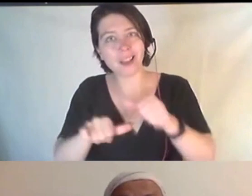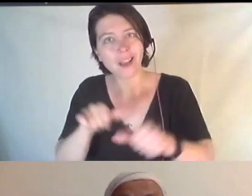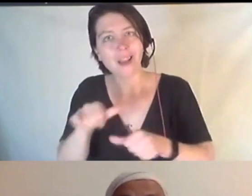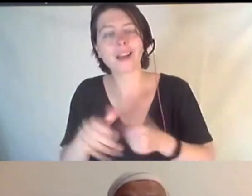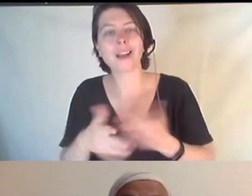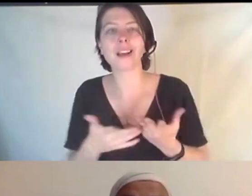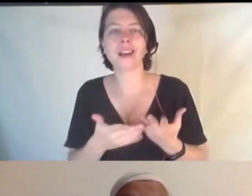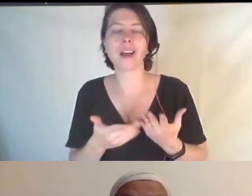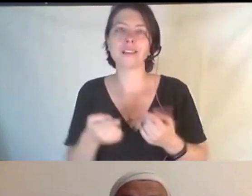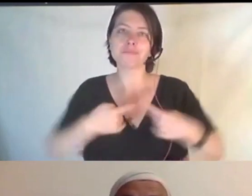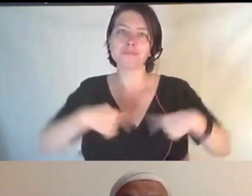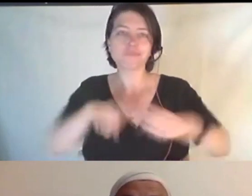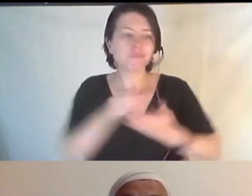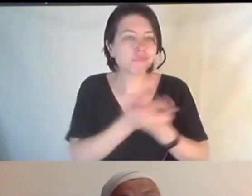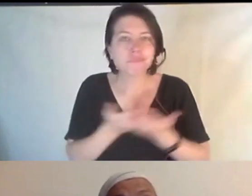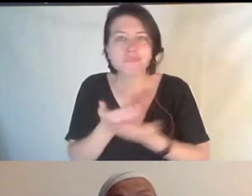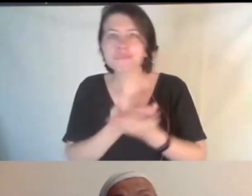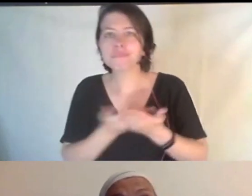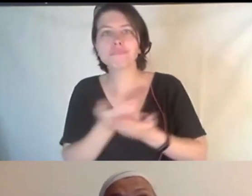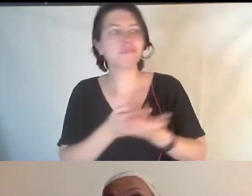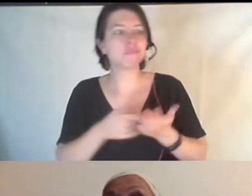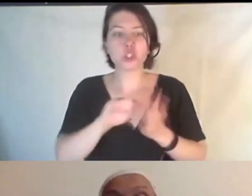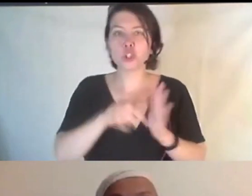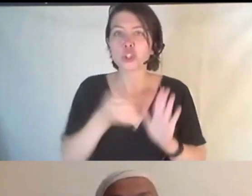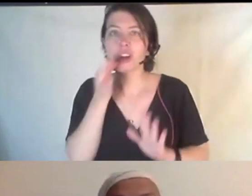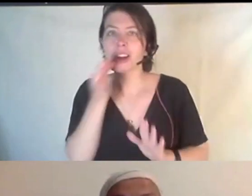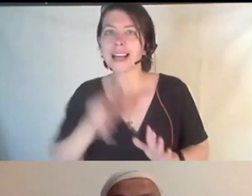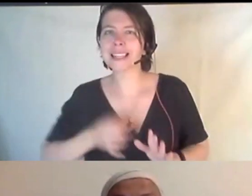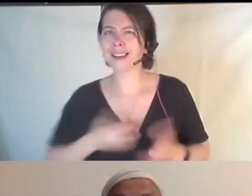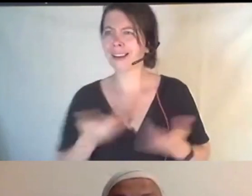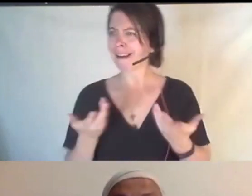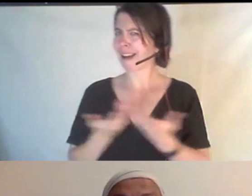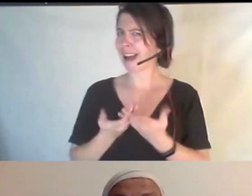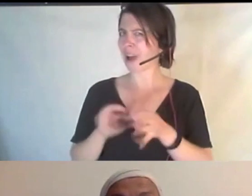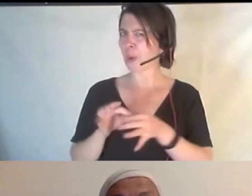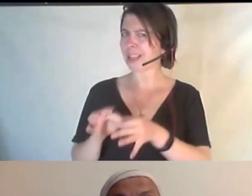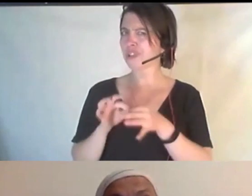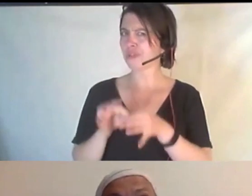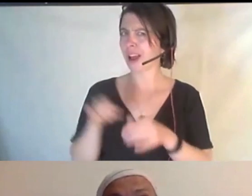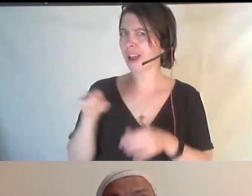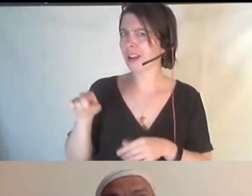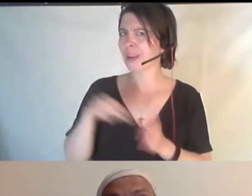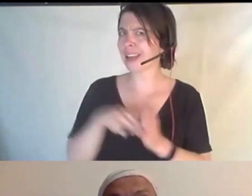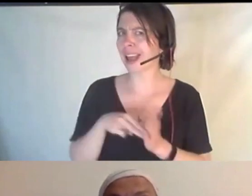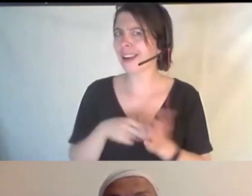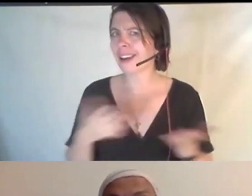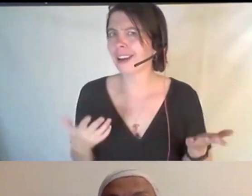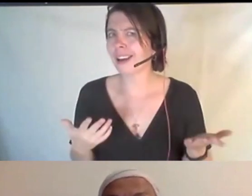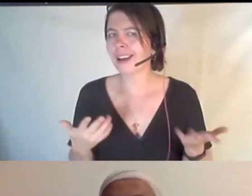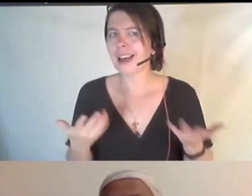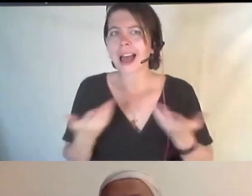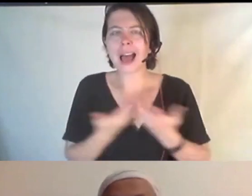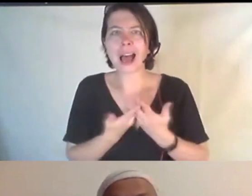good conversations, and John was just asking me, how do we interact with Nena? Like, how do we talk to her? And it was just